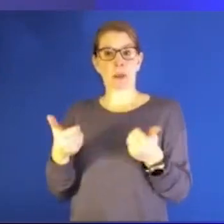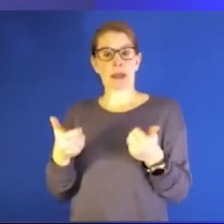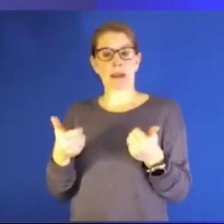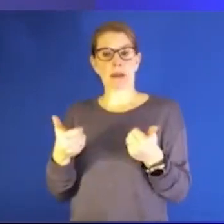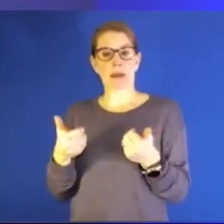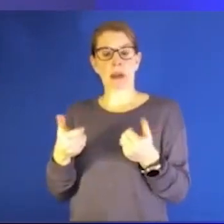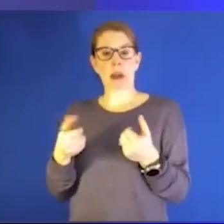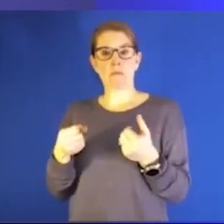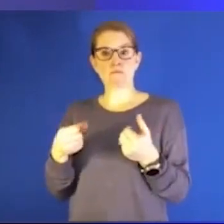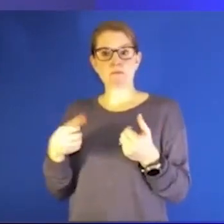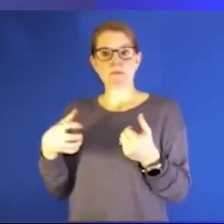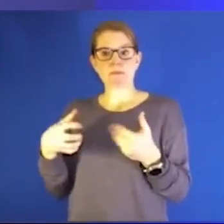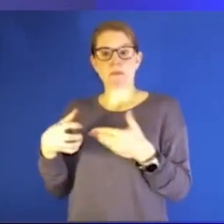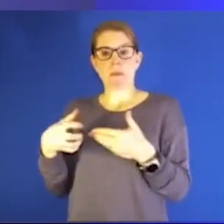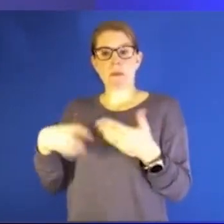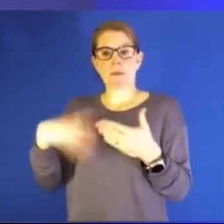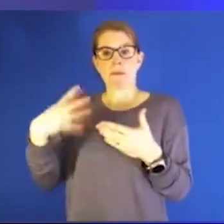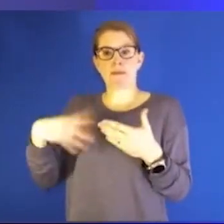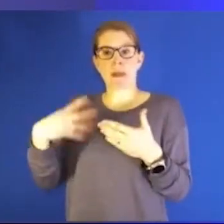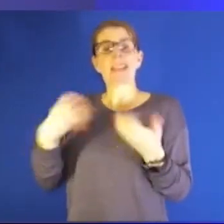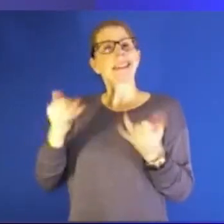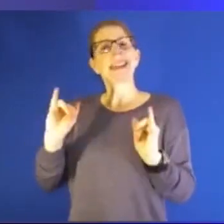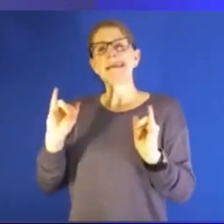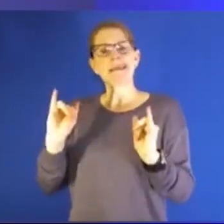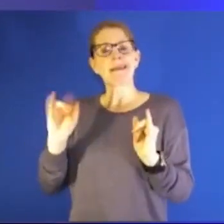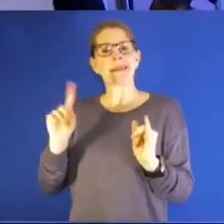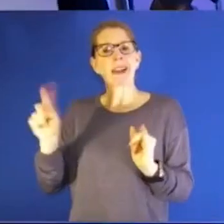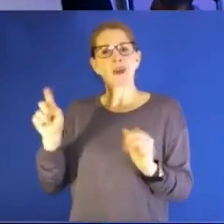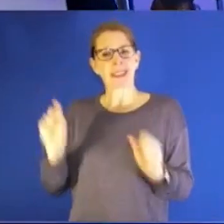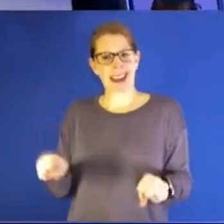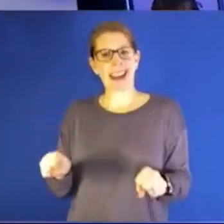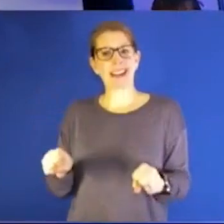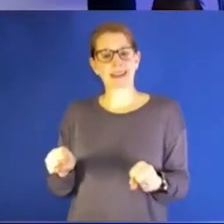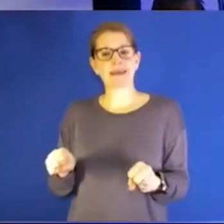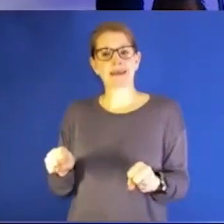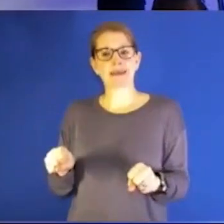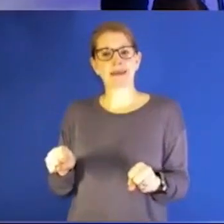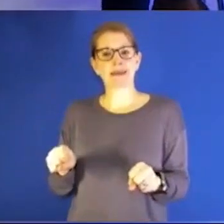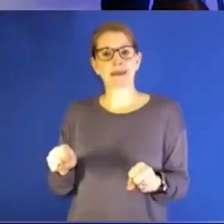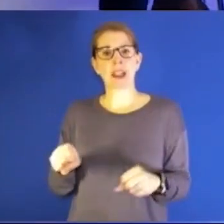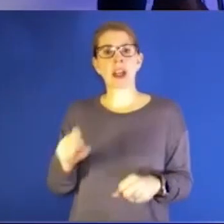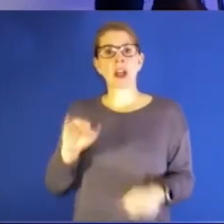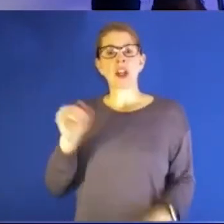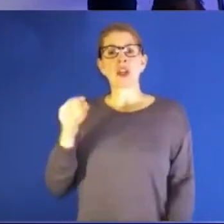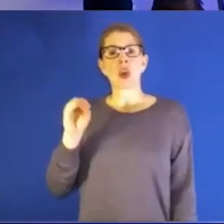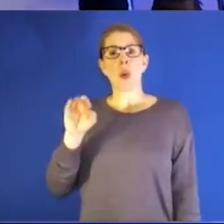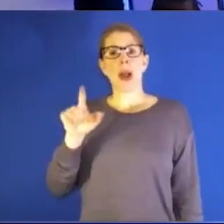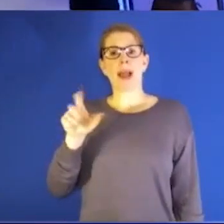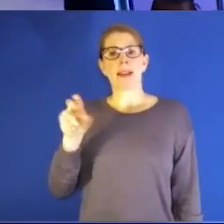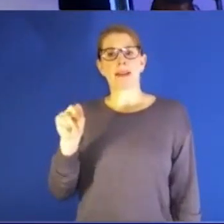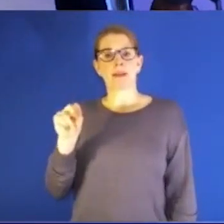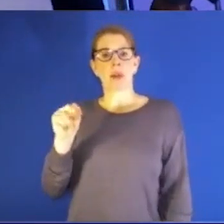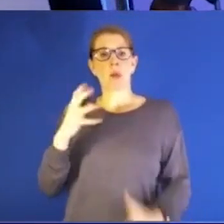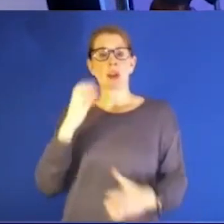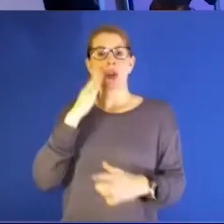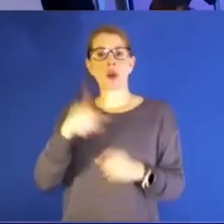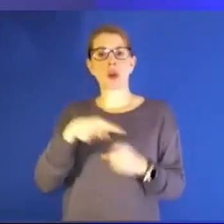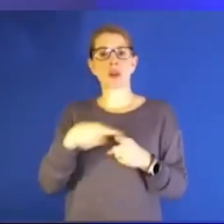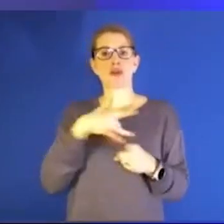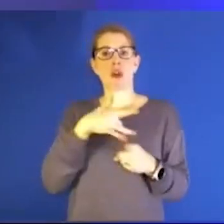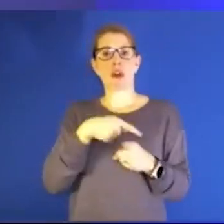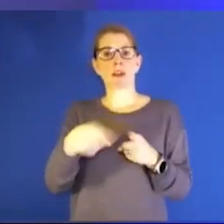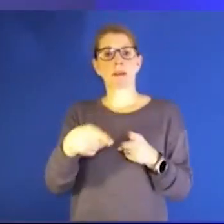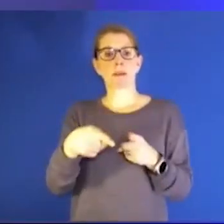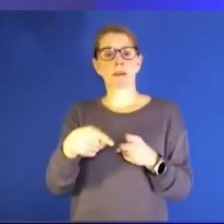from that artery, you can still make the diagnosis of stress cardiomyopathy. Joellen wants to know what your cardiac specialty is. I'm a general